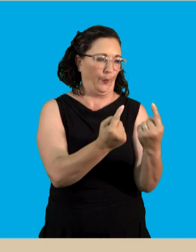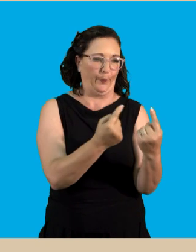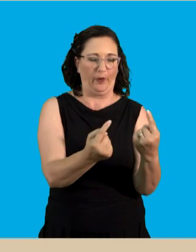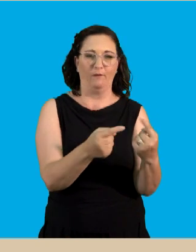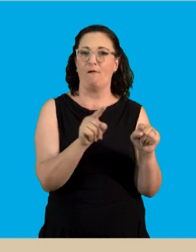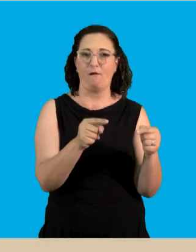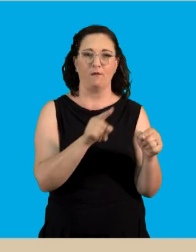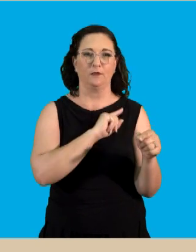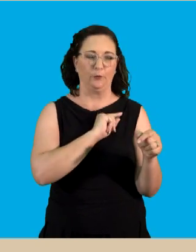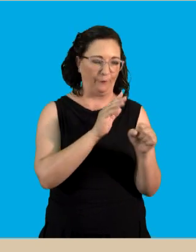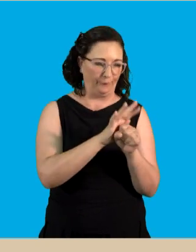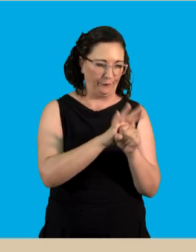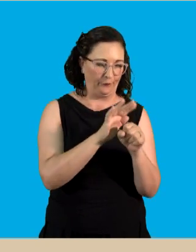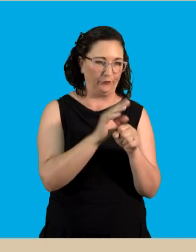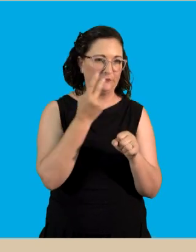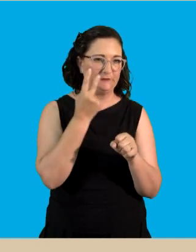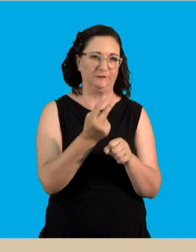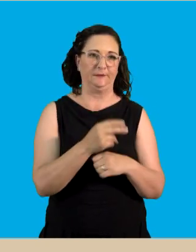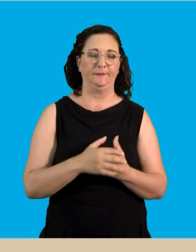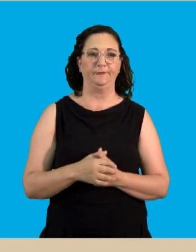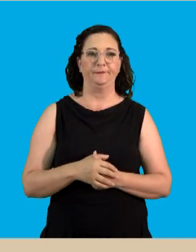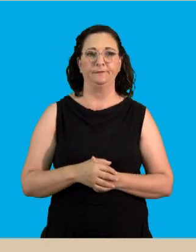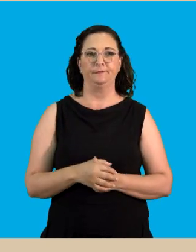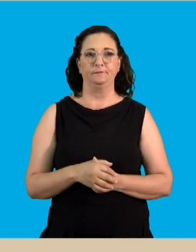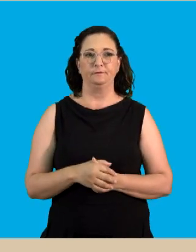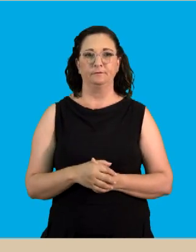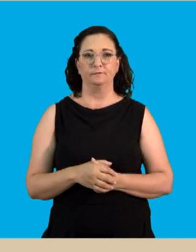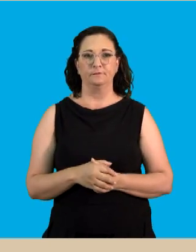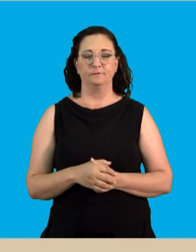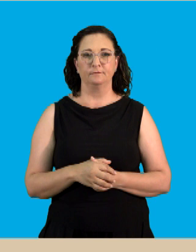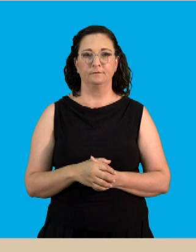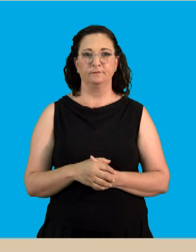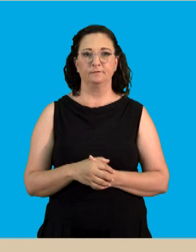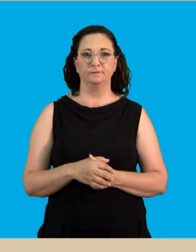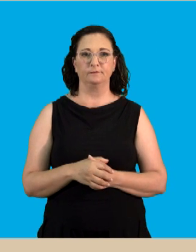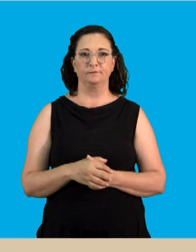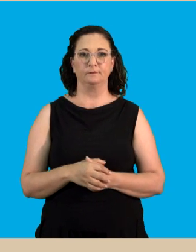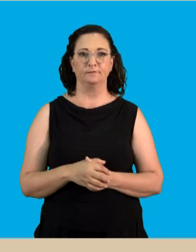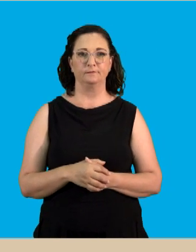together, that is making it